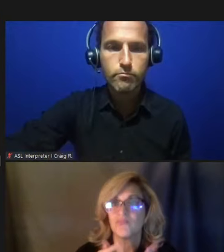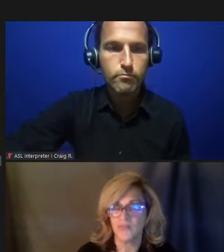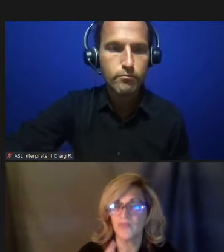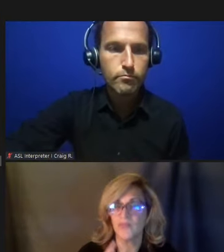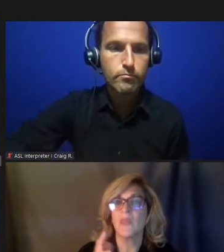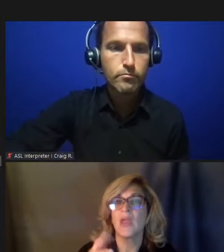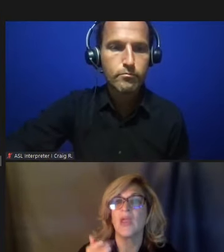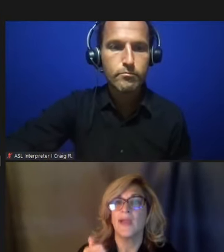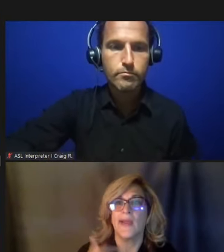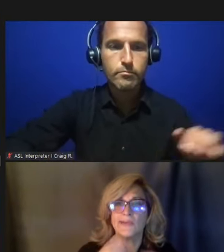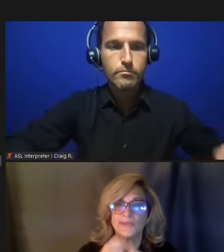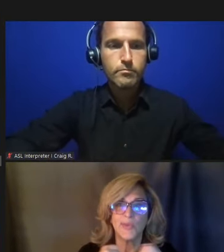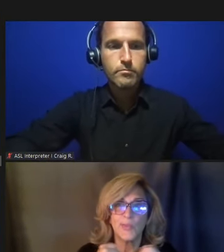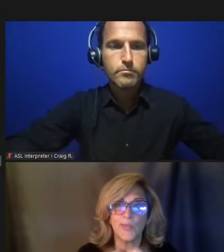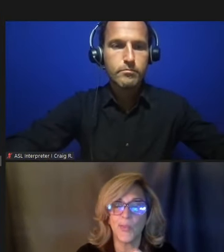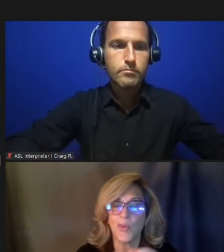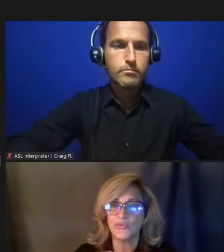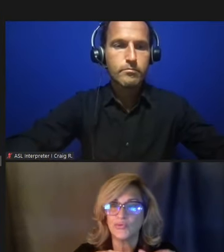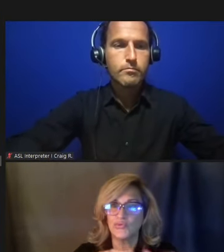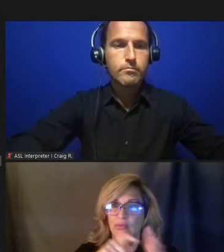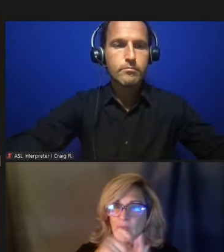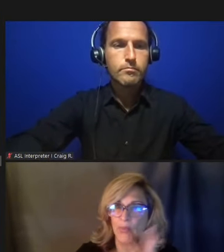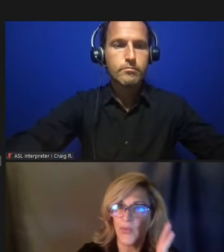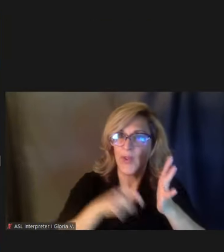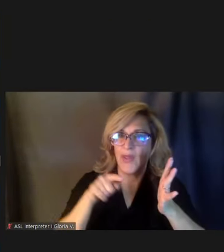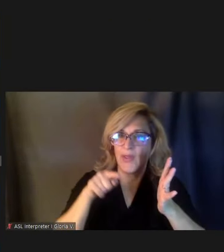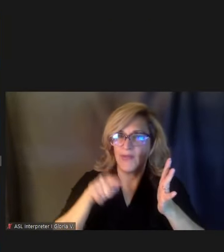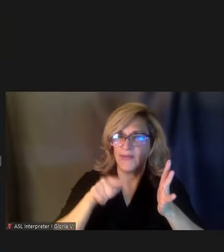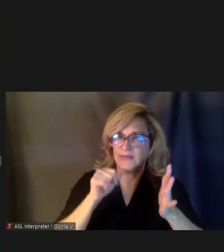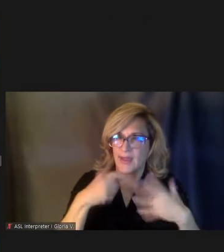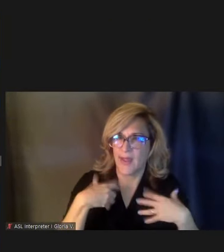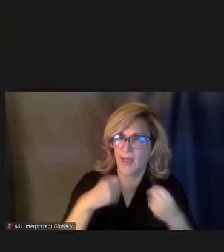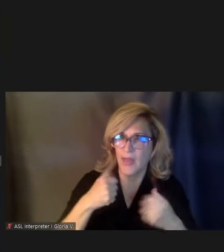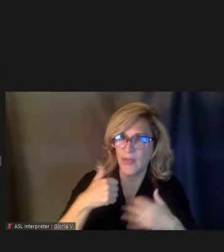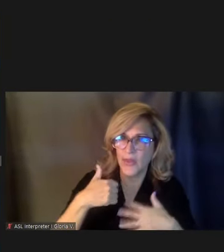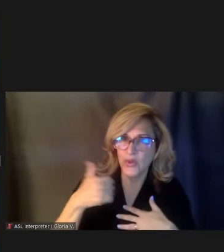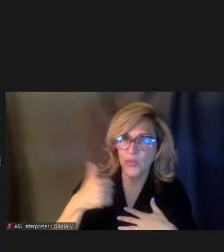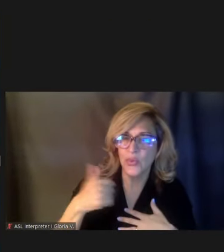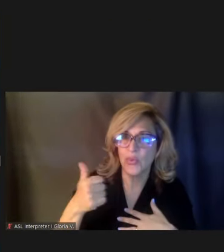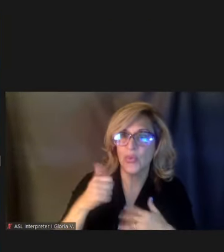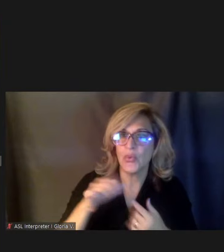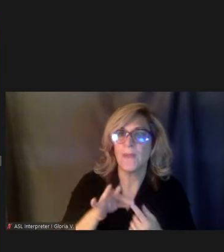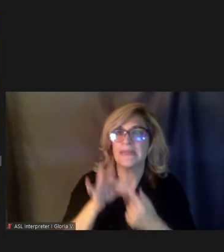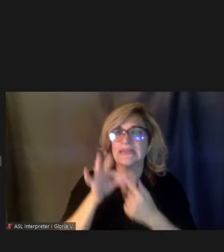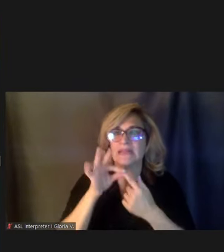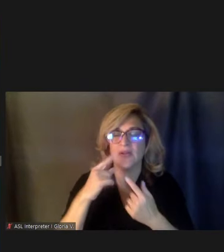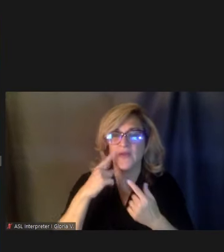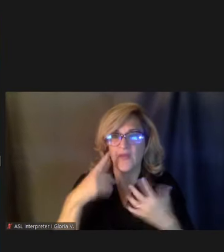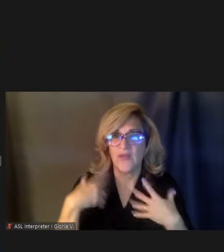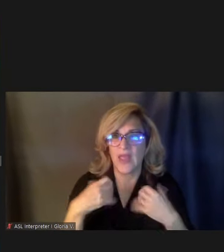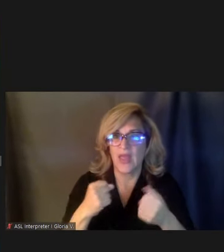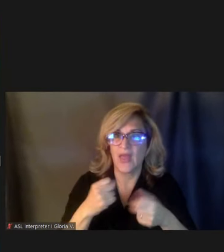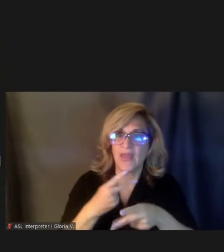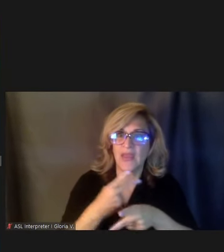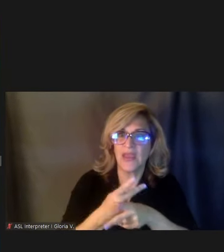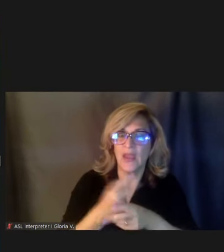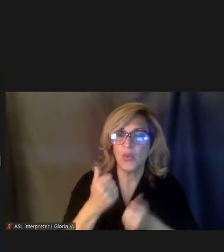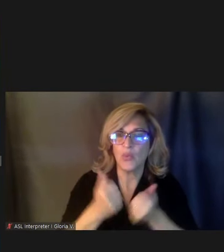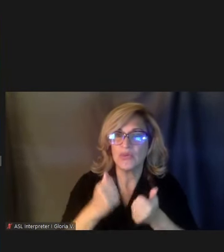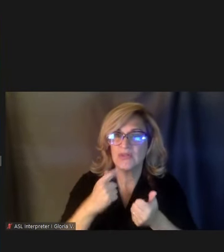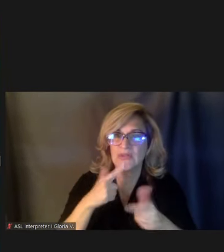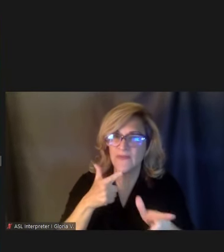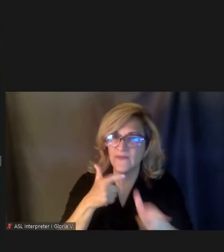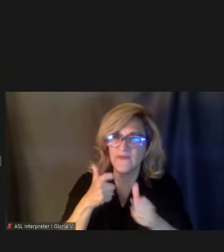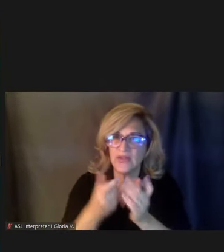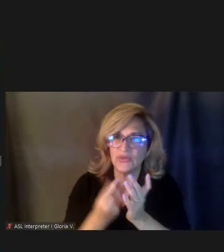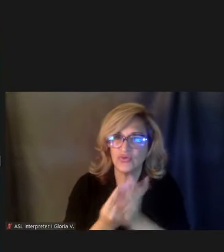pricing. This has been an unhealthy commute, particularly for the healthcare, which is one of the fastest